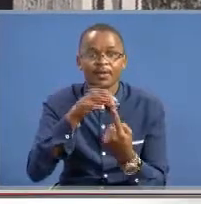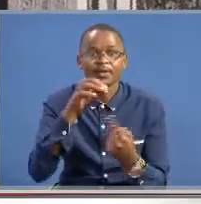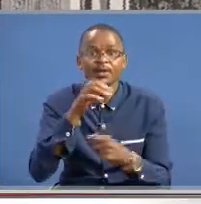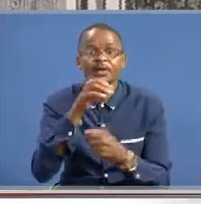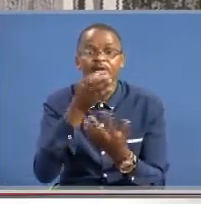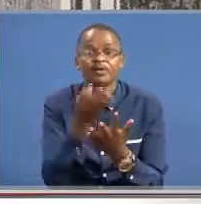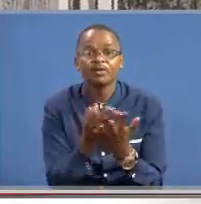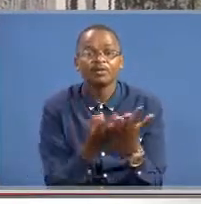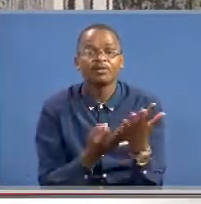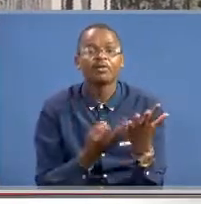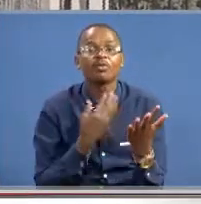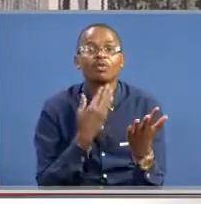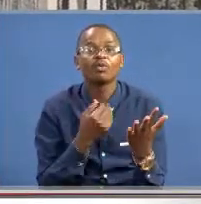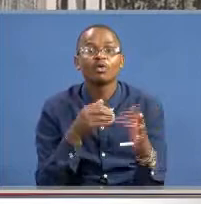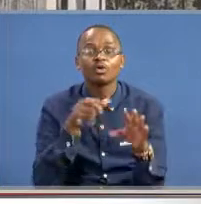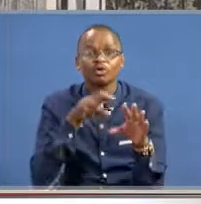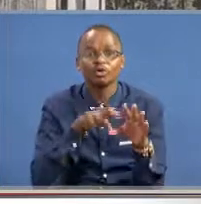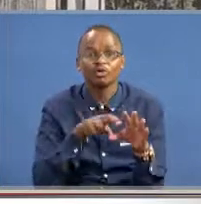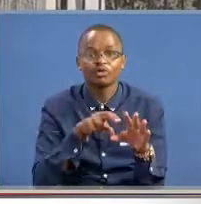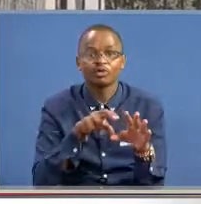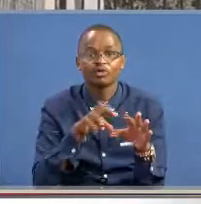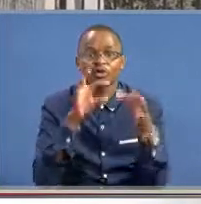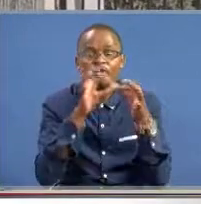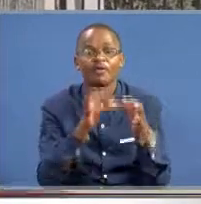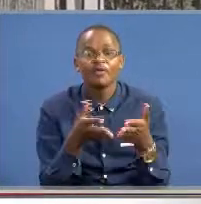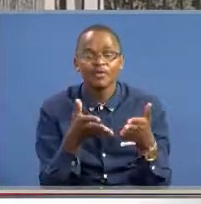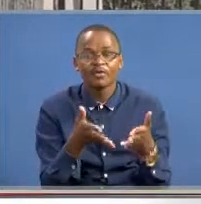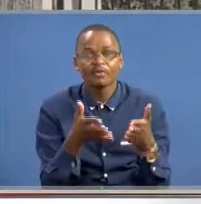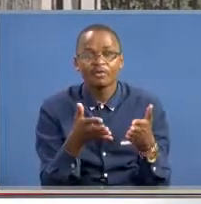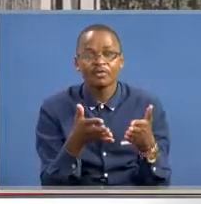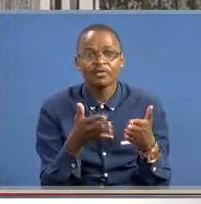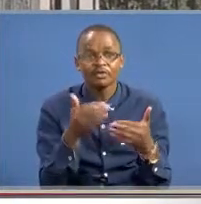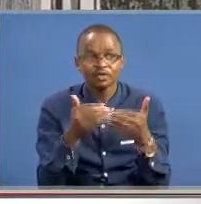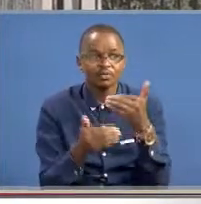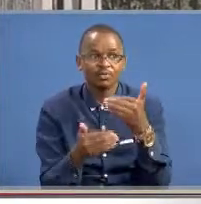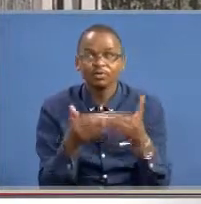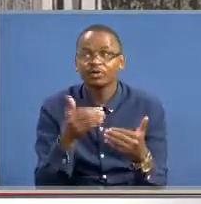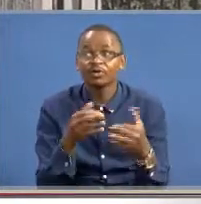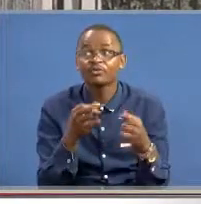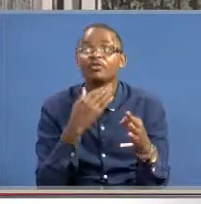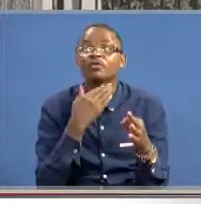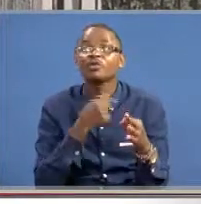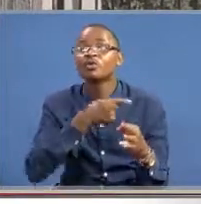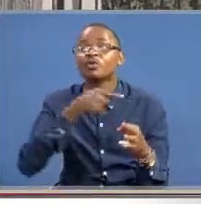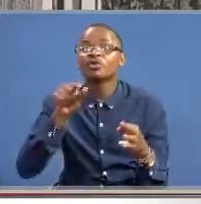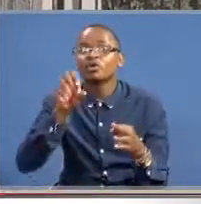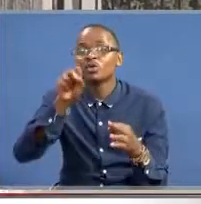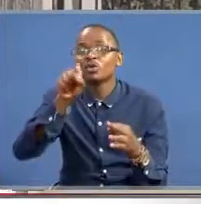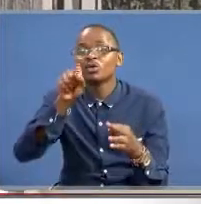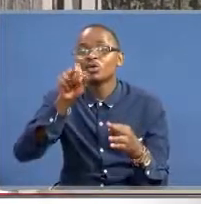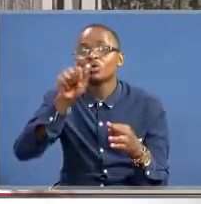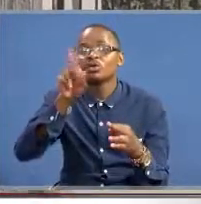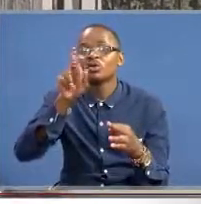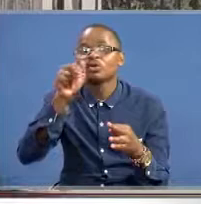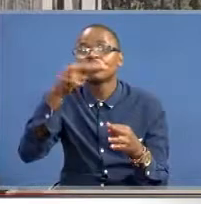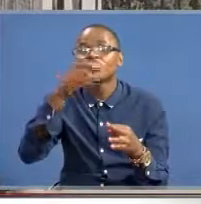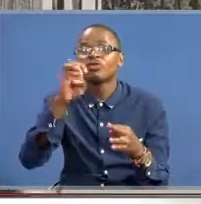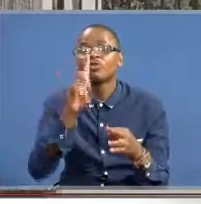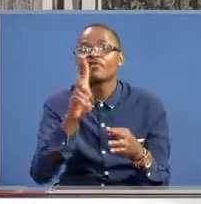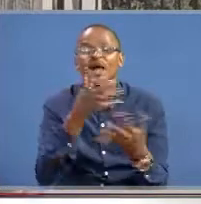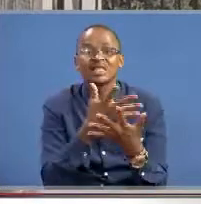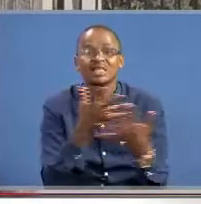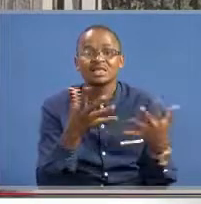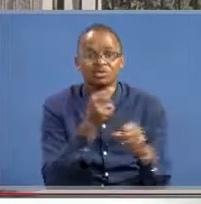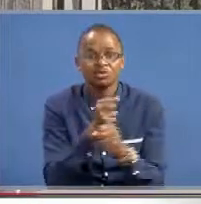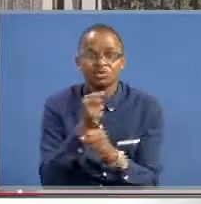that the children, I want them to fill for these ones. And this is the procedure of Starehe. If you want to go to Starehe, the first thing or the first step